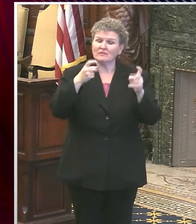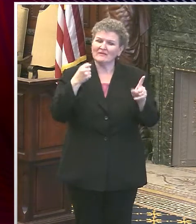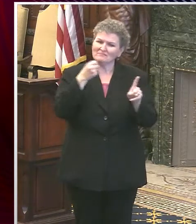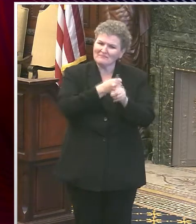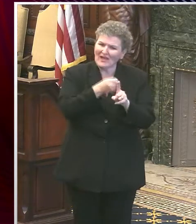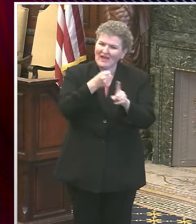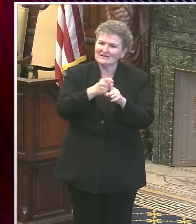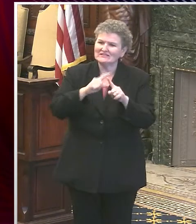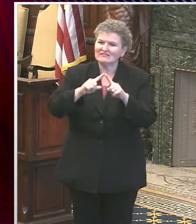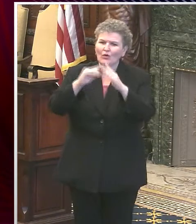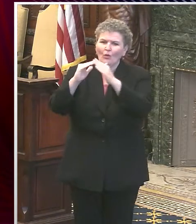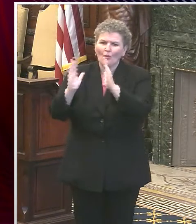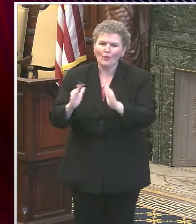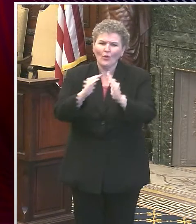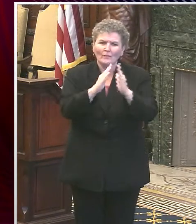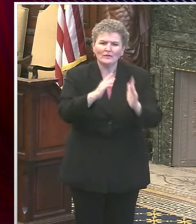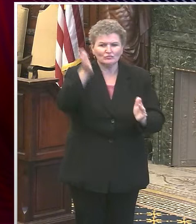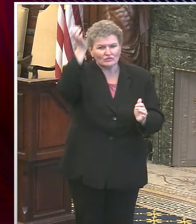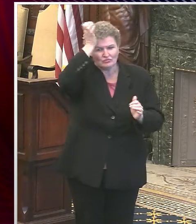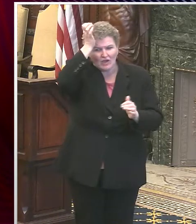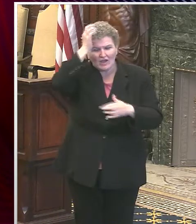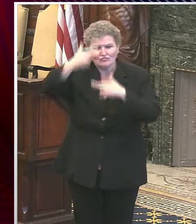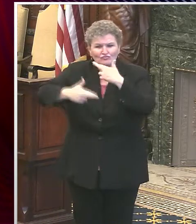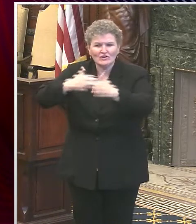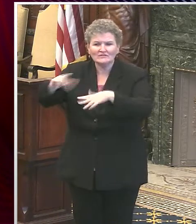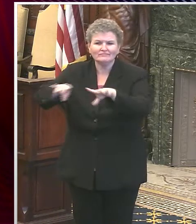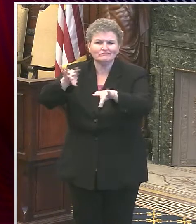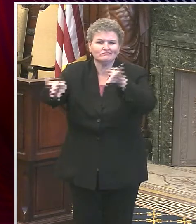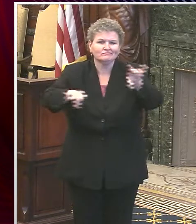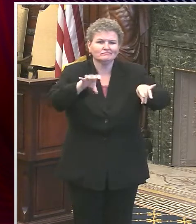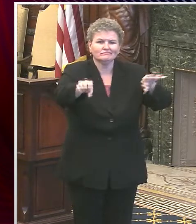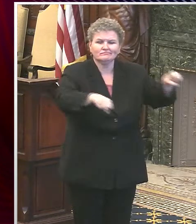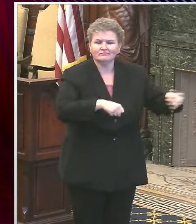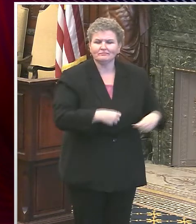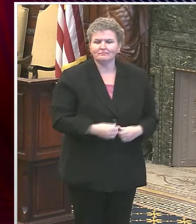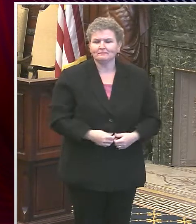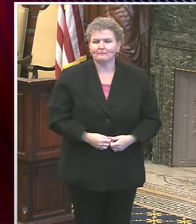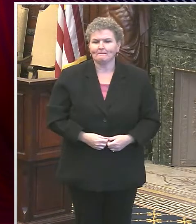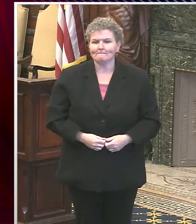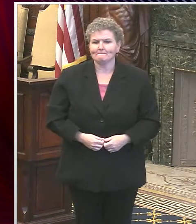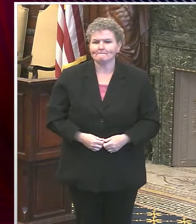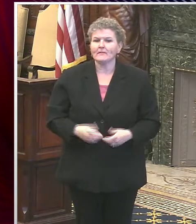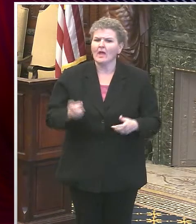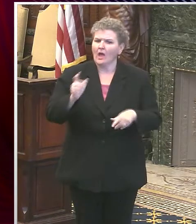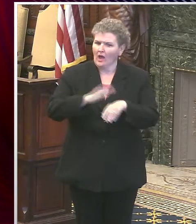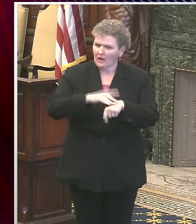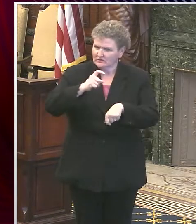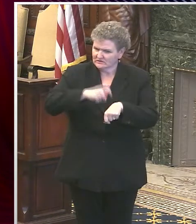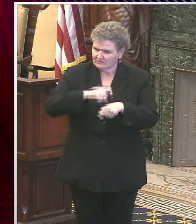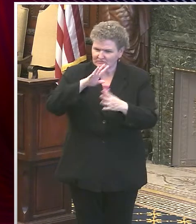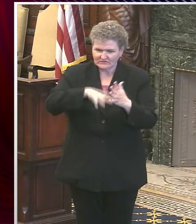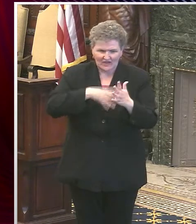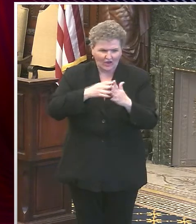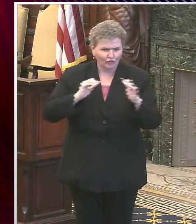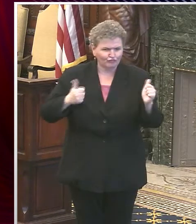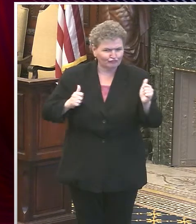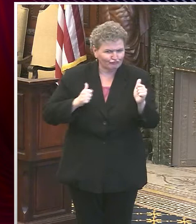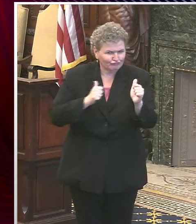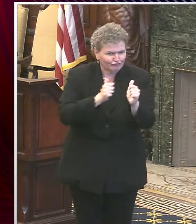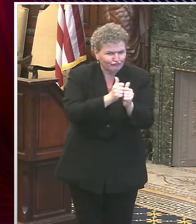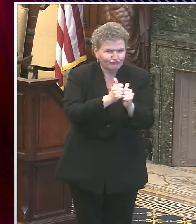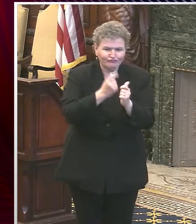that is residential trash and recycling collection. I'm happy to report the collections have been on schedule for the past few weeks, and we plan to keep it